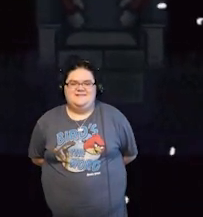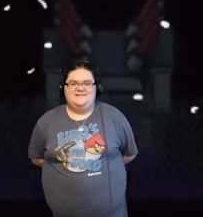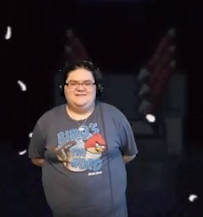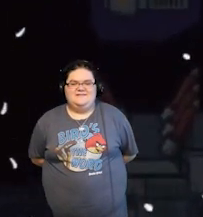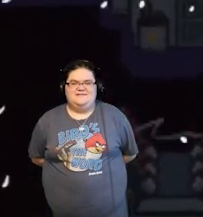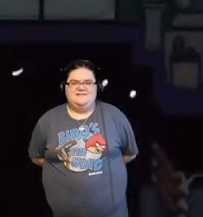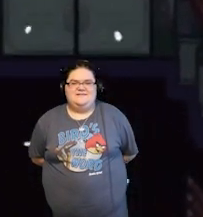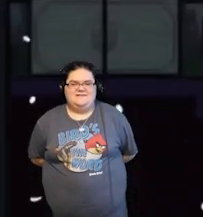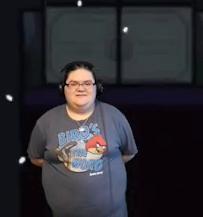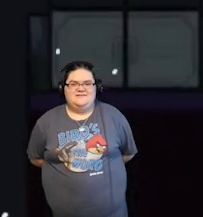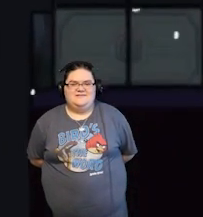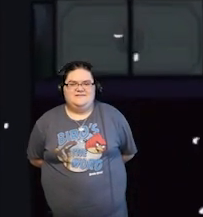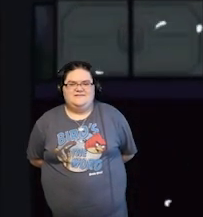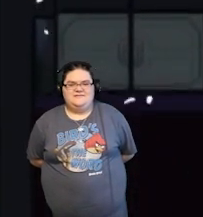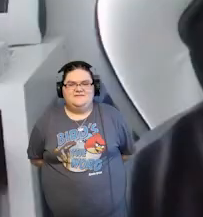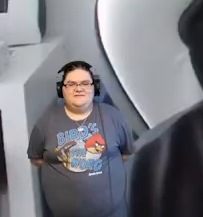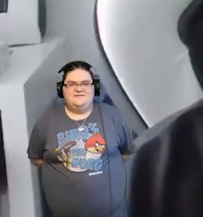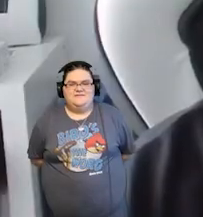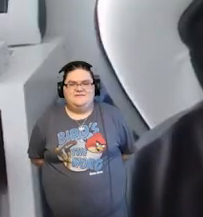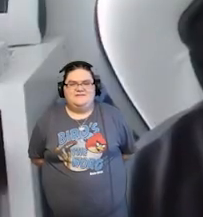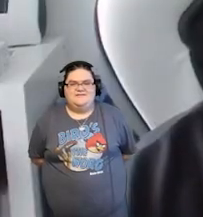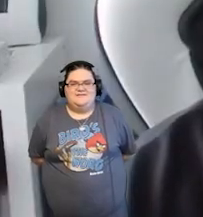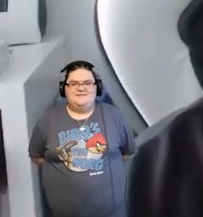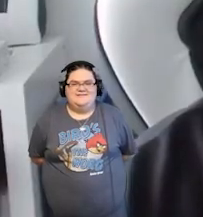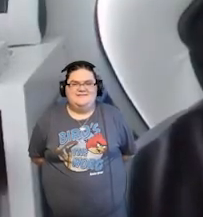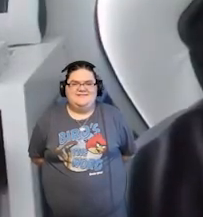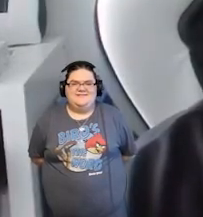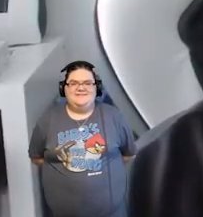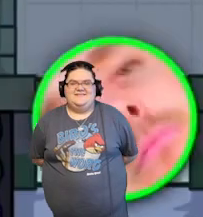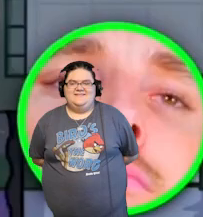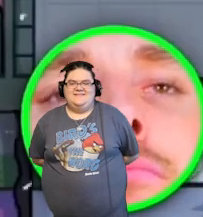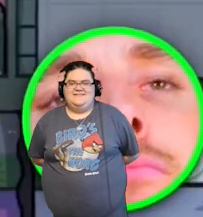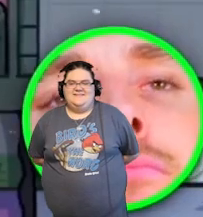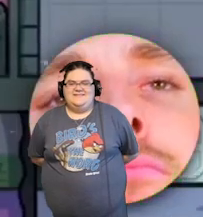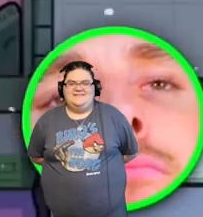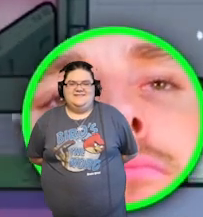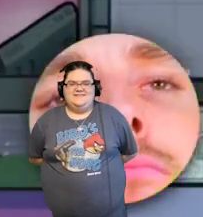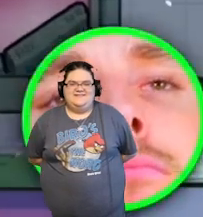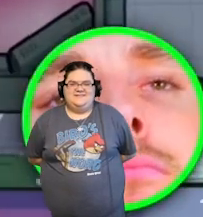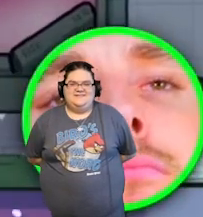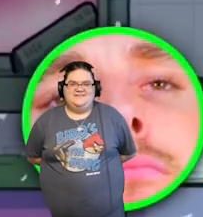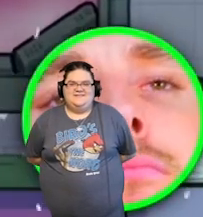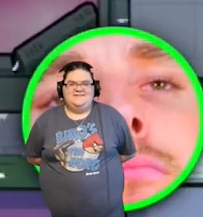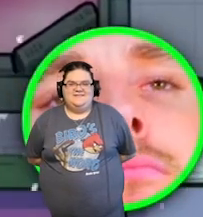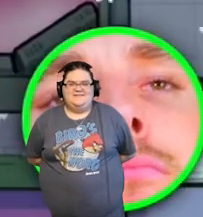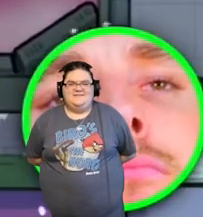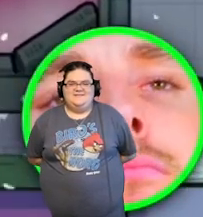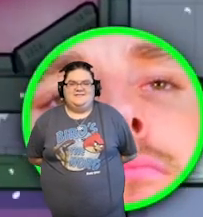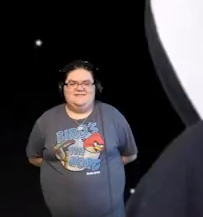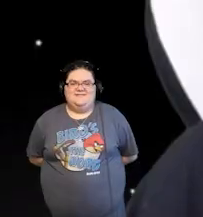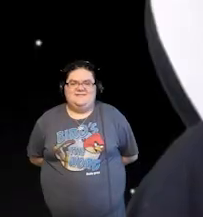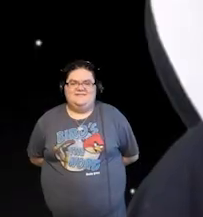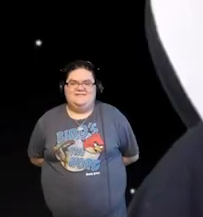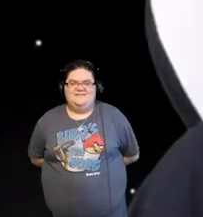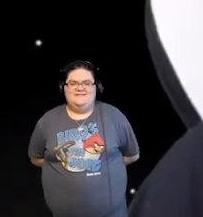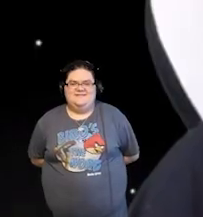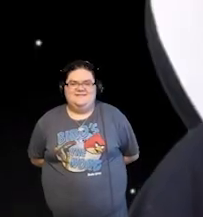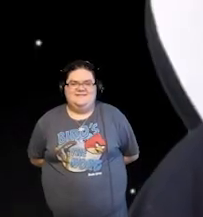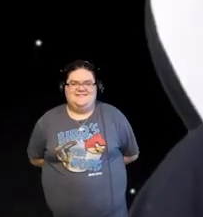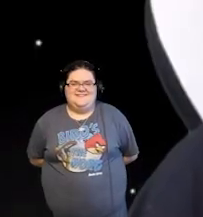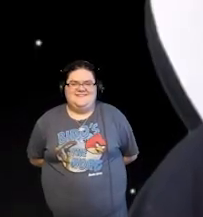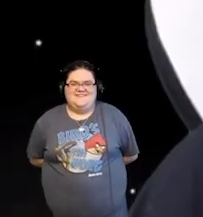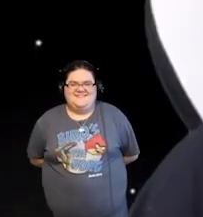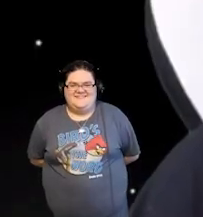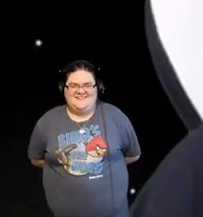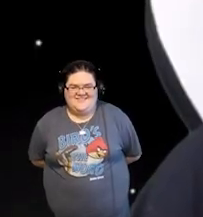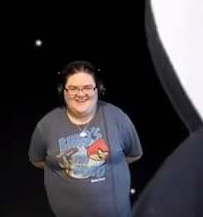Hell yeah. He's gonna be at the lights, isn't he? He has to be at the lights. Any of you boys wanna come here? Like, come to the lights real quick. Leave the lights